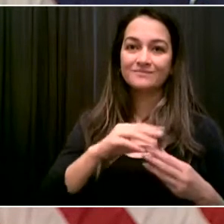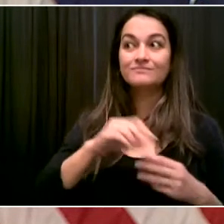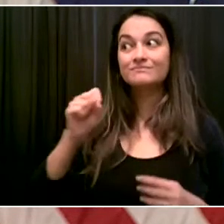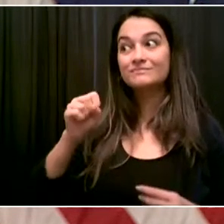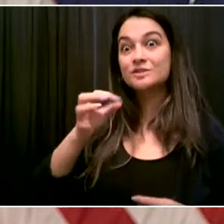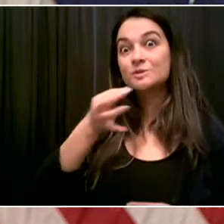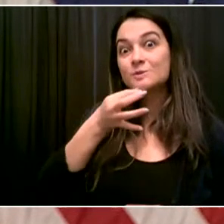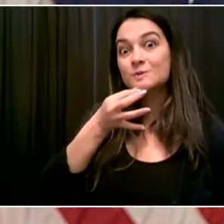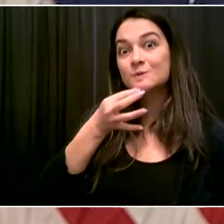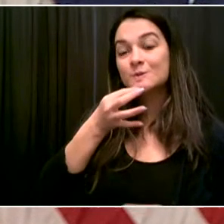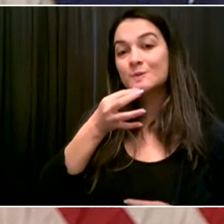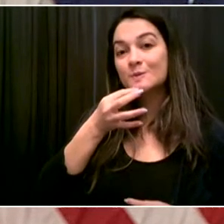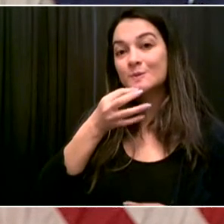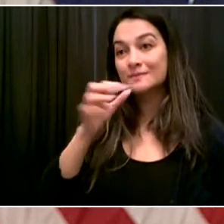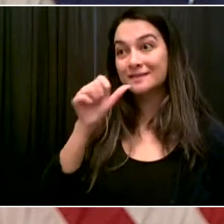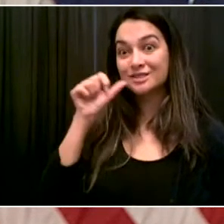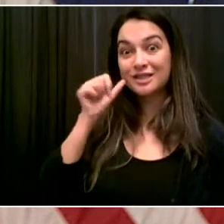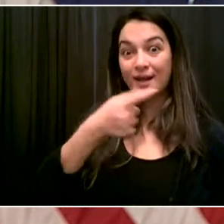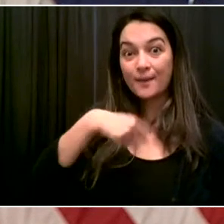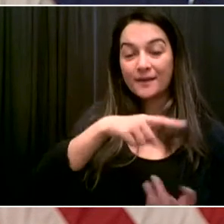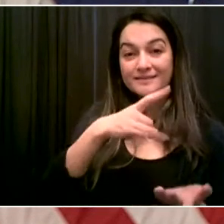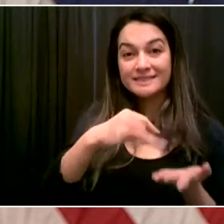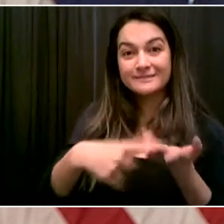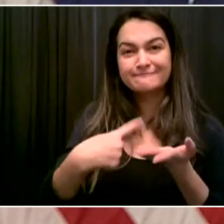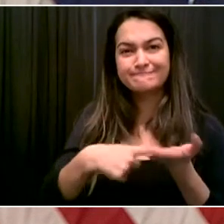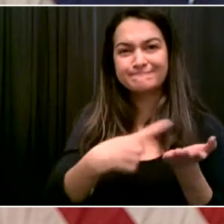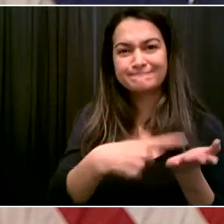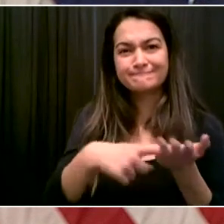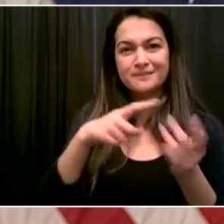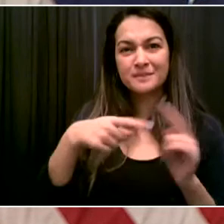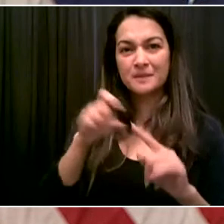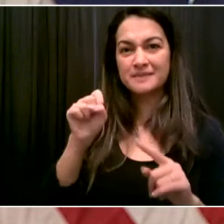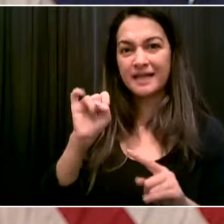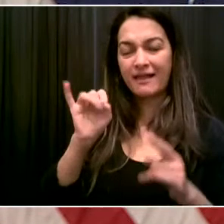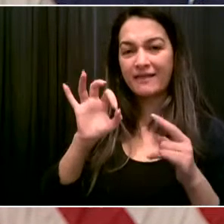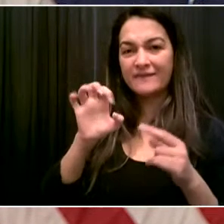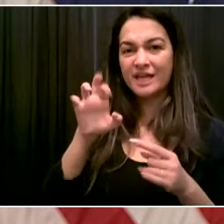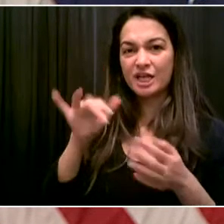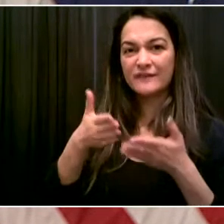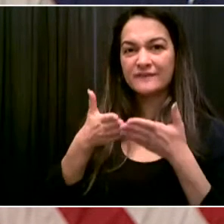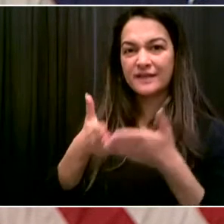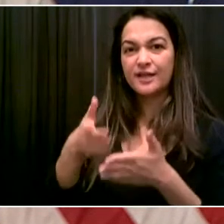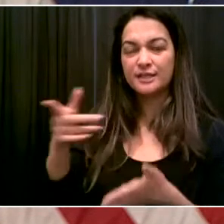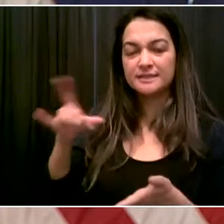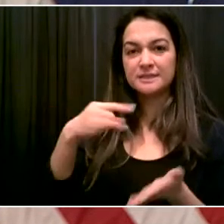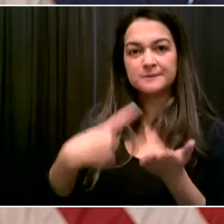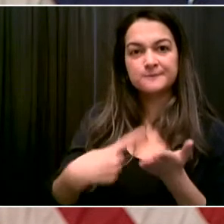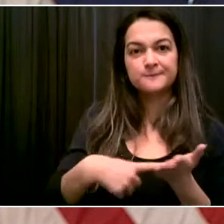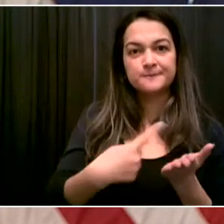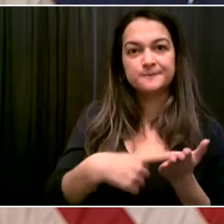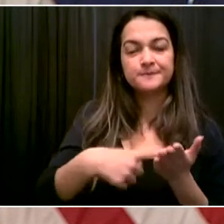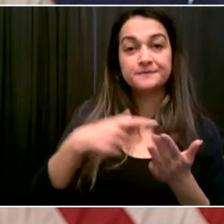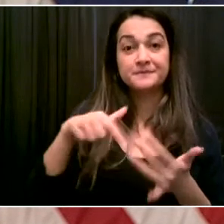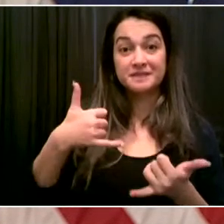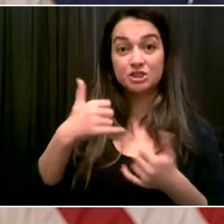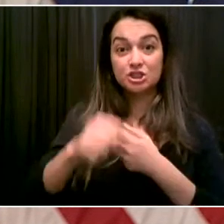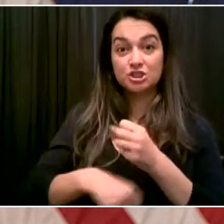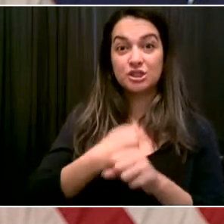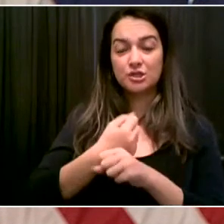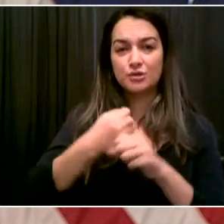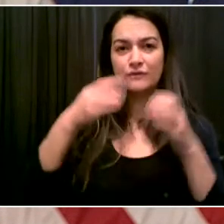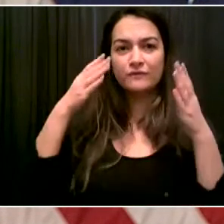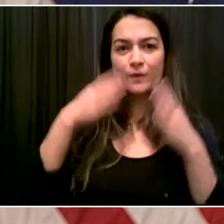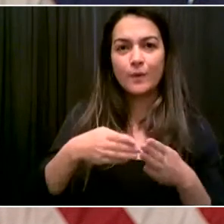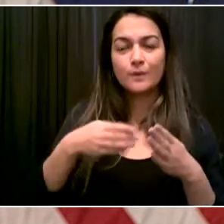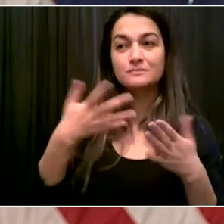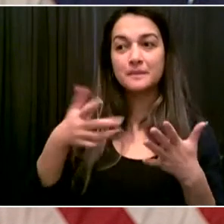plan for that. We plan for this soon, certainly before the end of the year, and we're hoping sometime this fall. I'd be